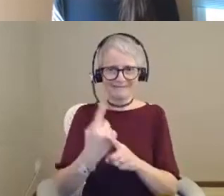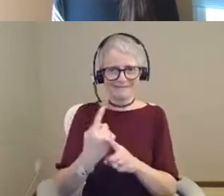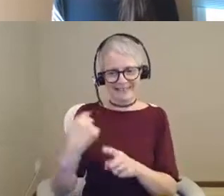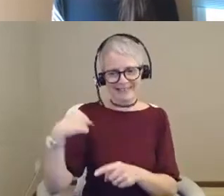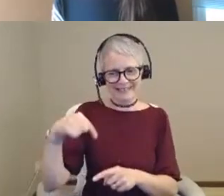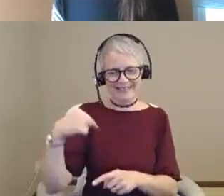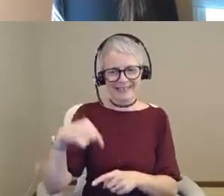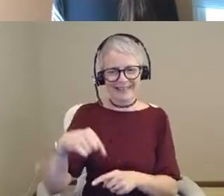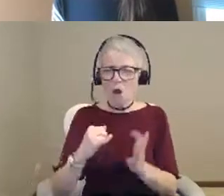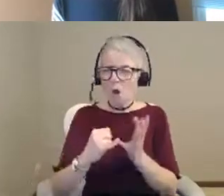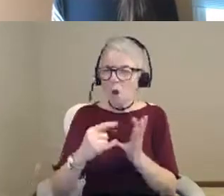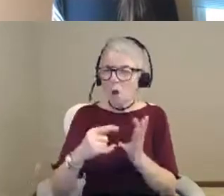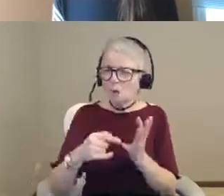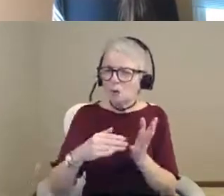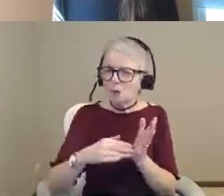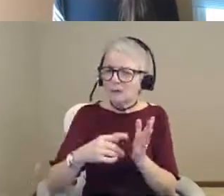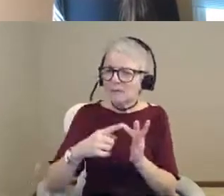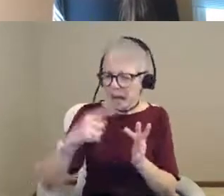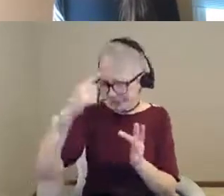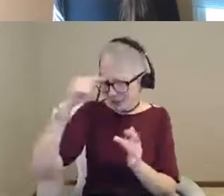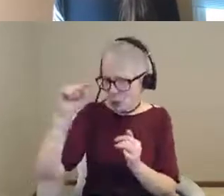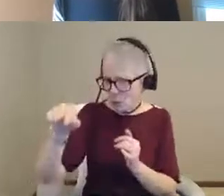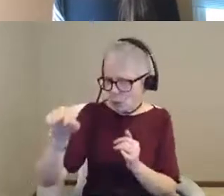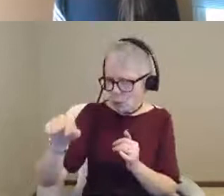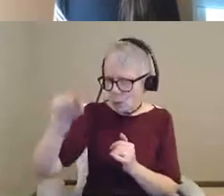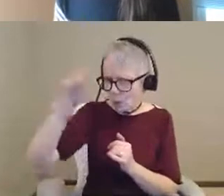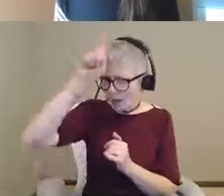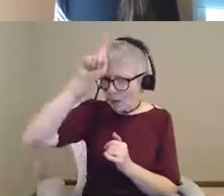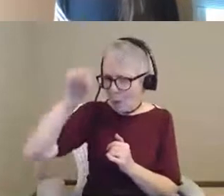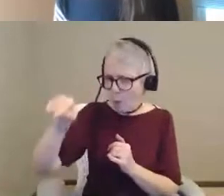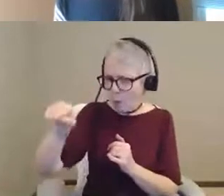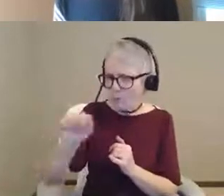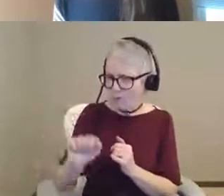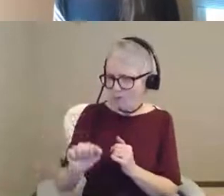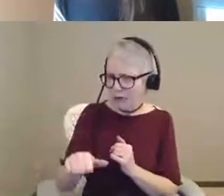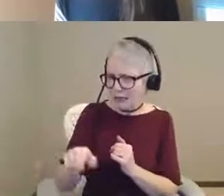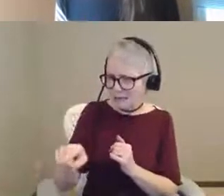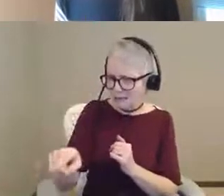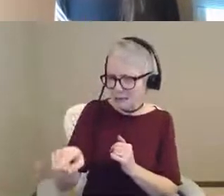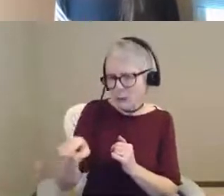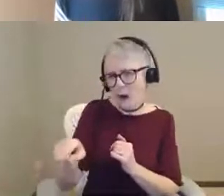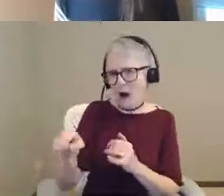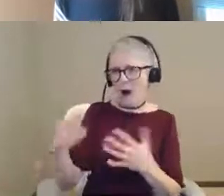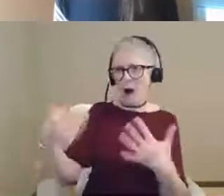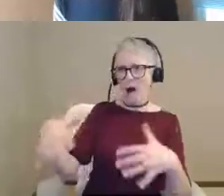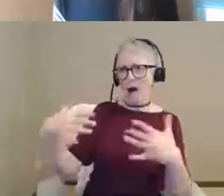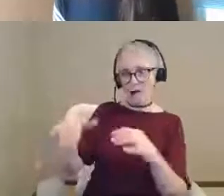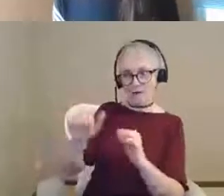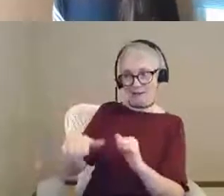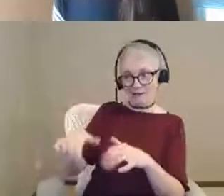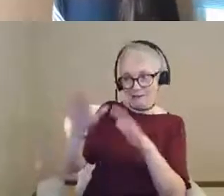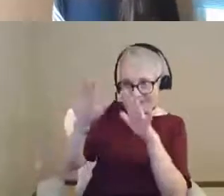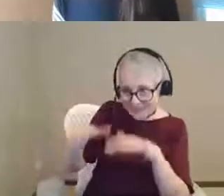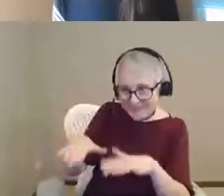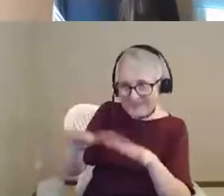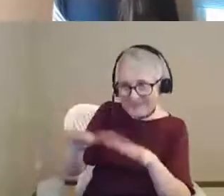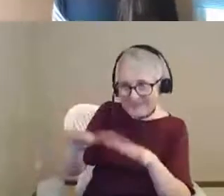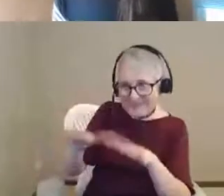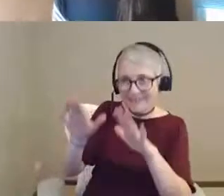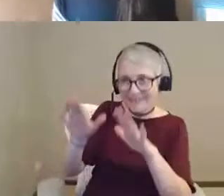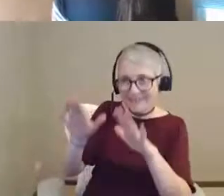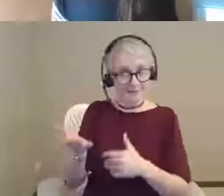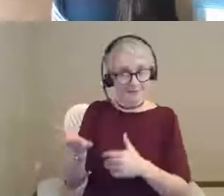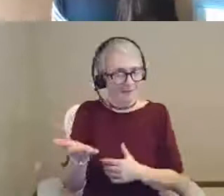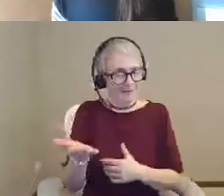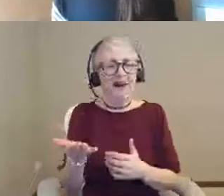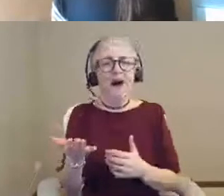I think she's a bit of a unicorn in the accessible learning space. And I'm going to give a little plug